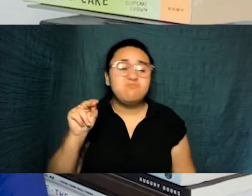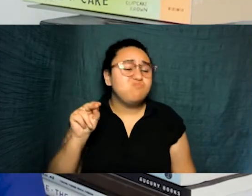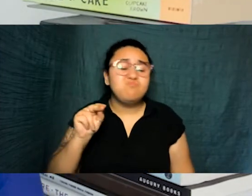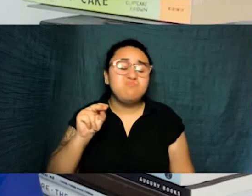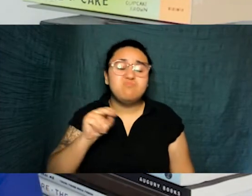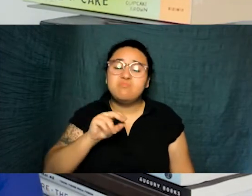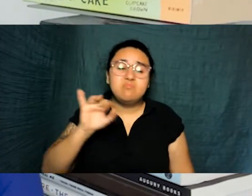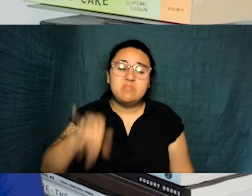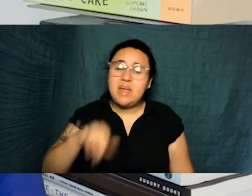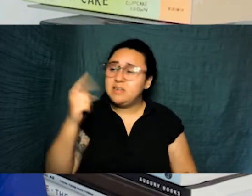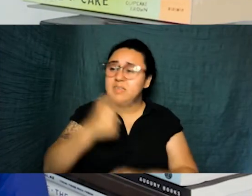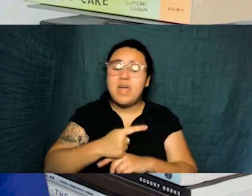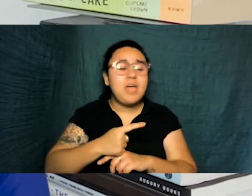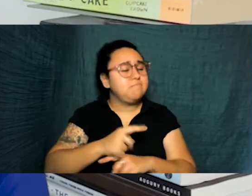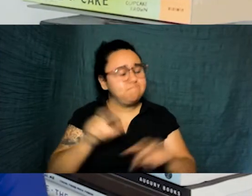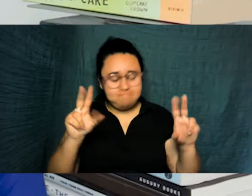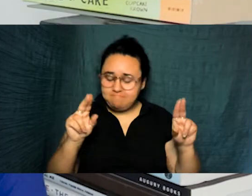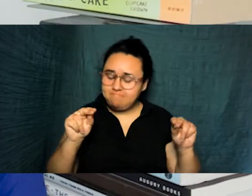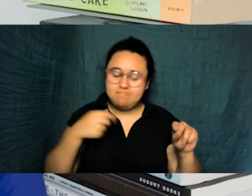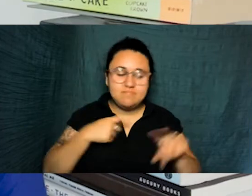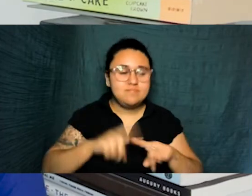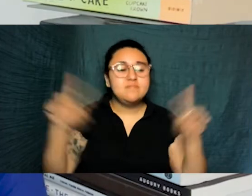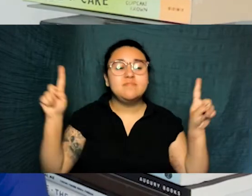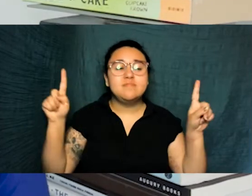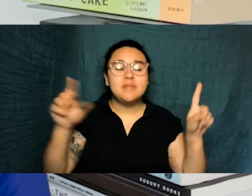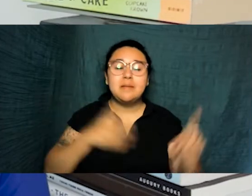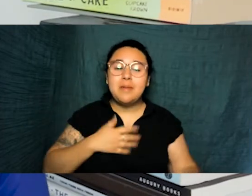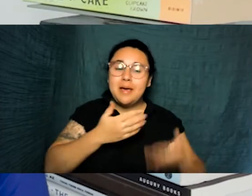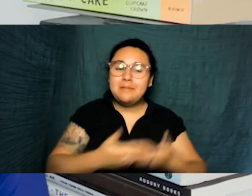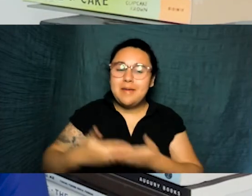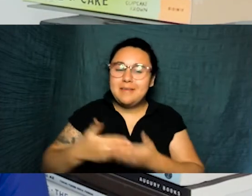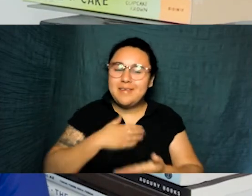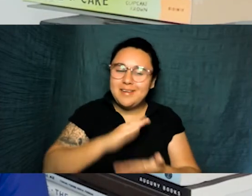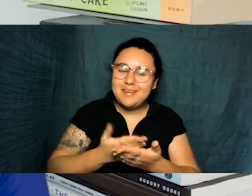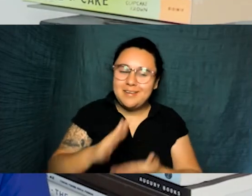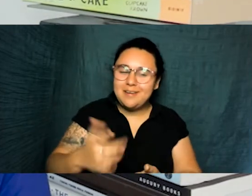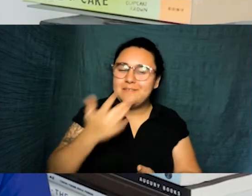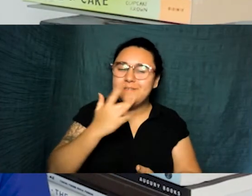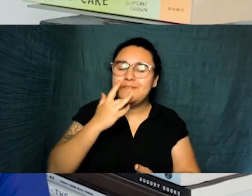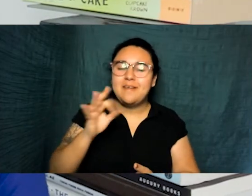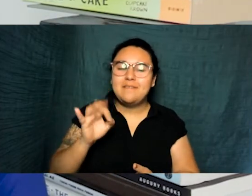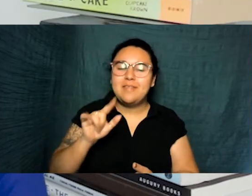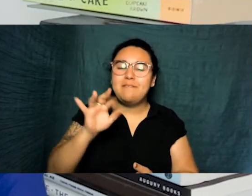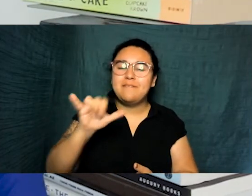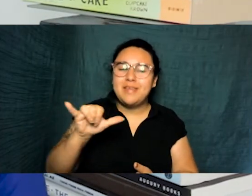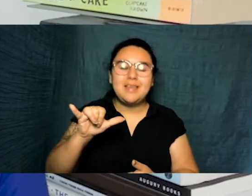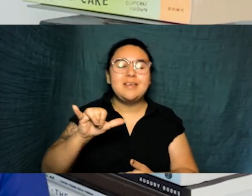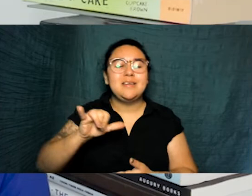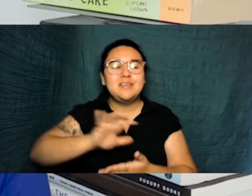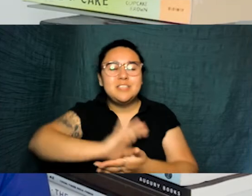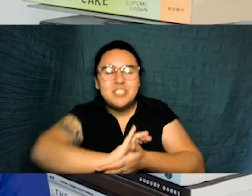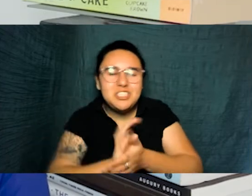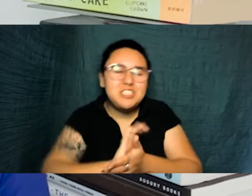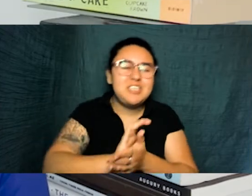day. That day, I would make my baby her favorite fluffy, cheesy scrambled eggs with